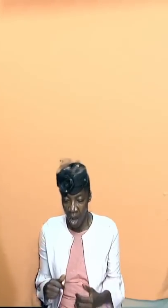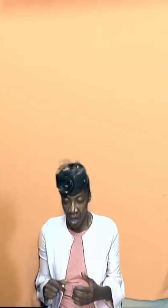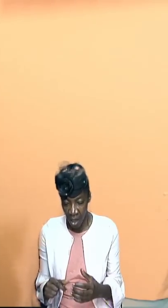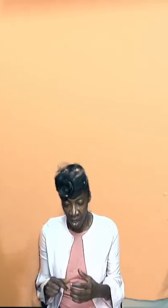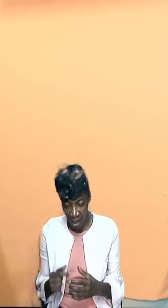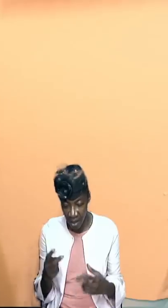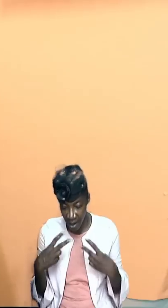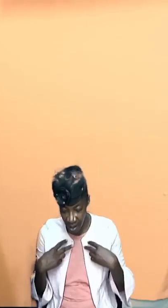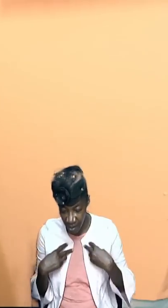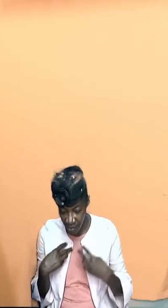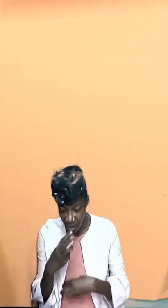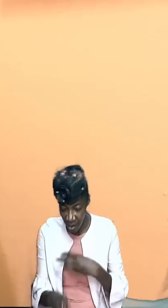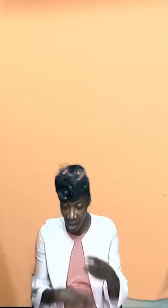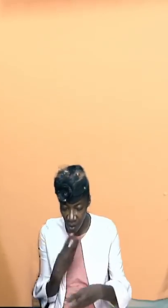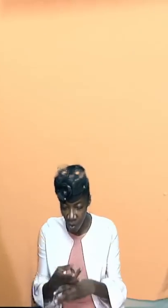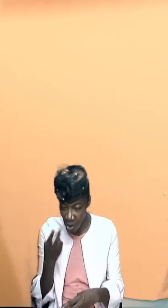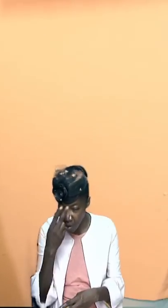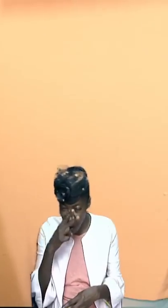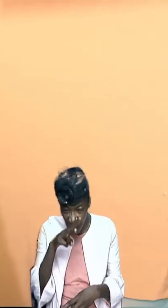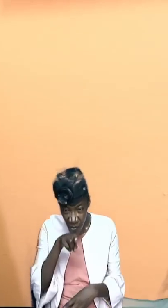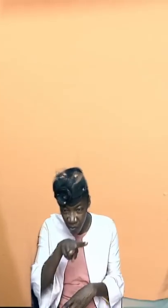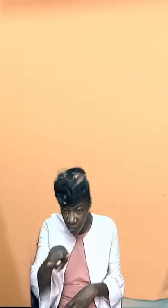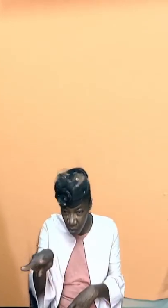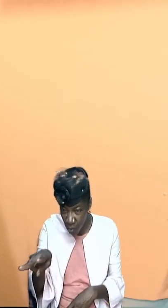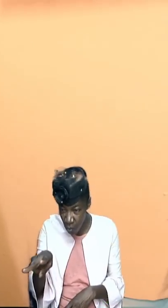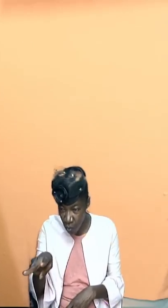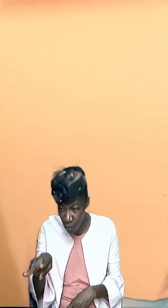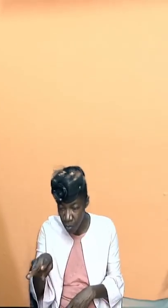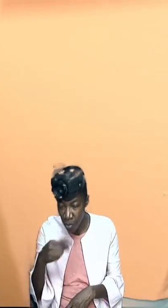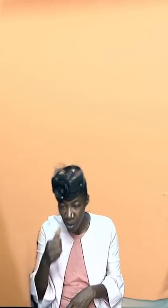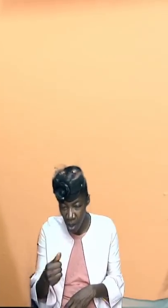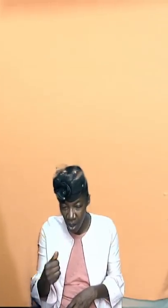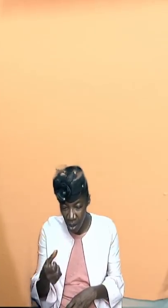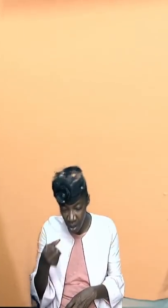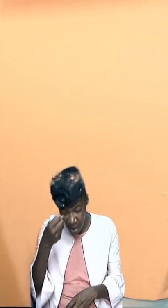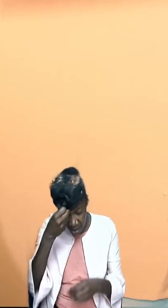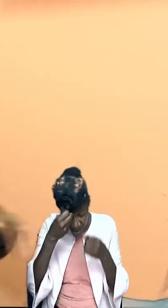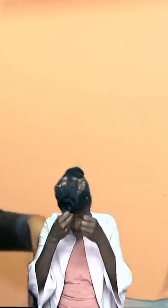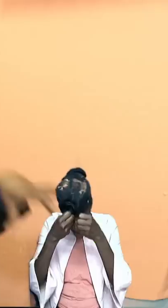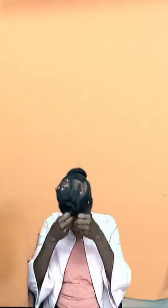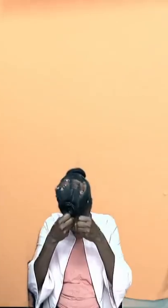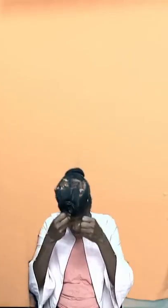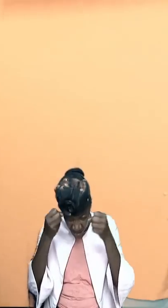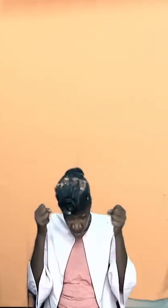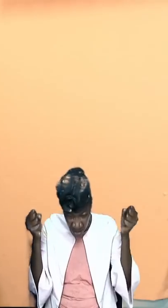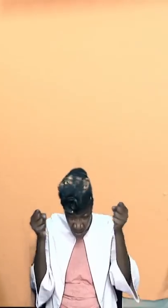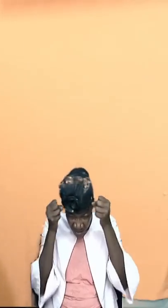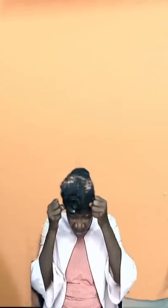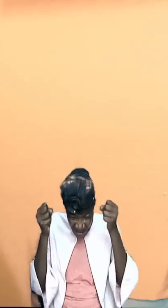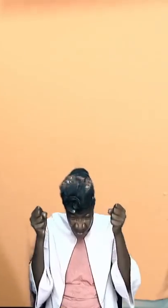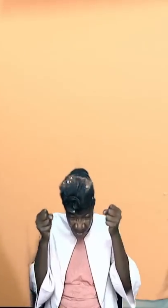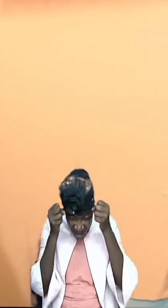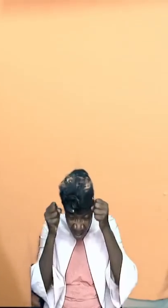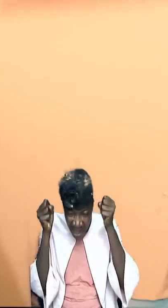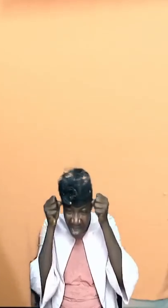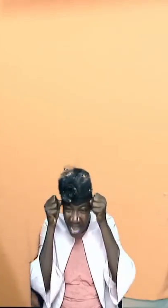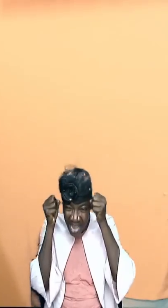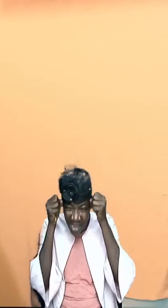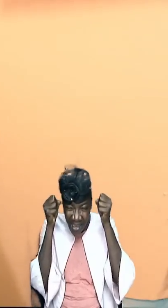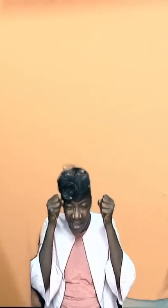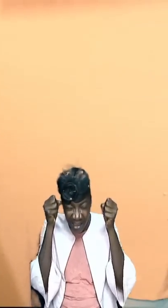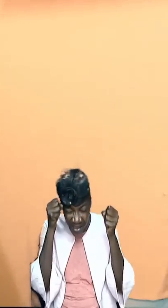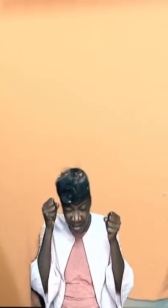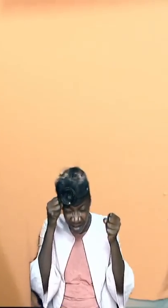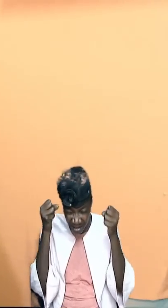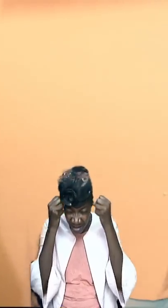a worldview on the basis of scientific research and then fit the Bible into it.